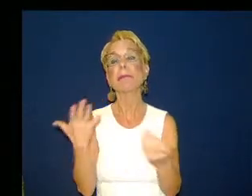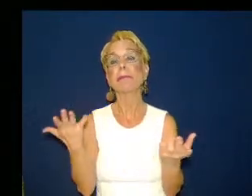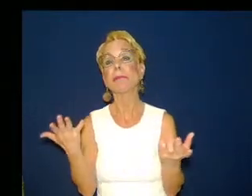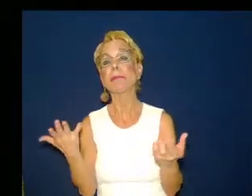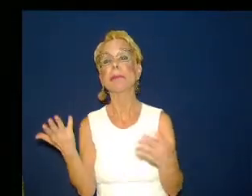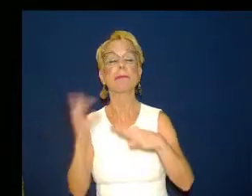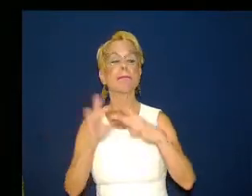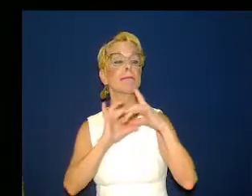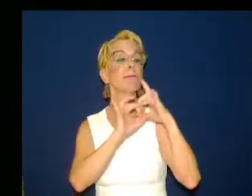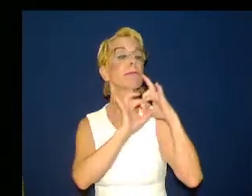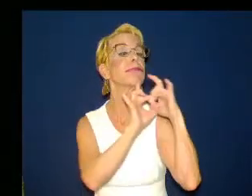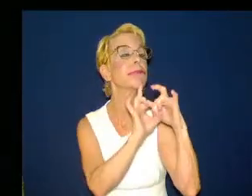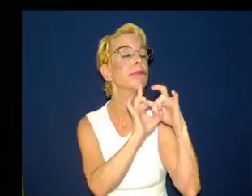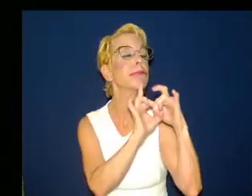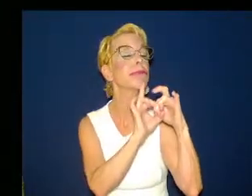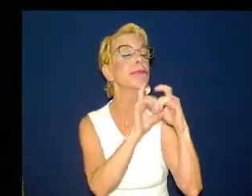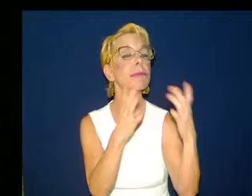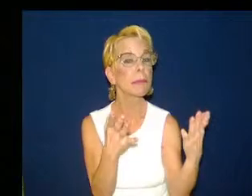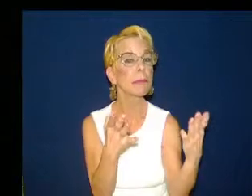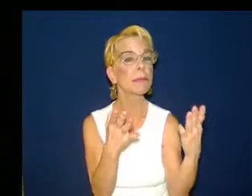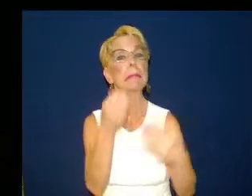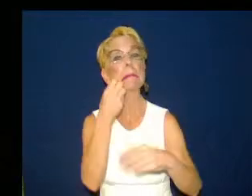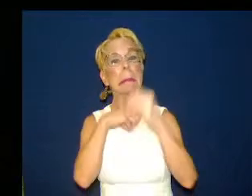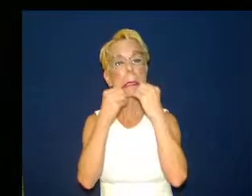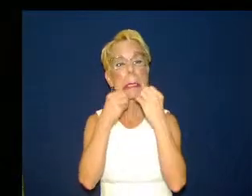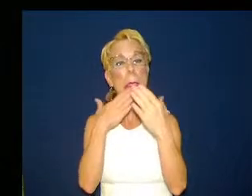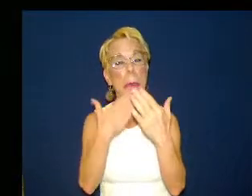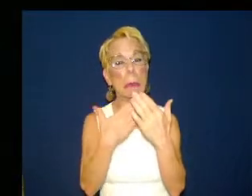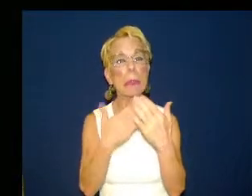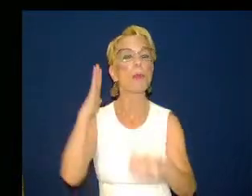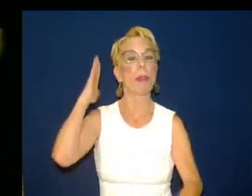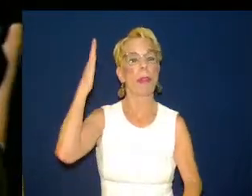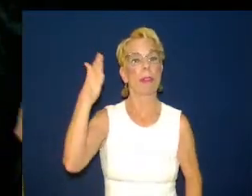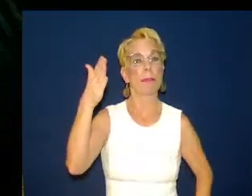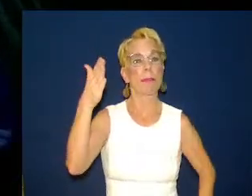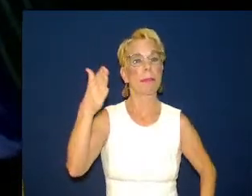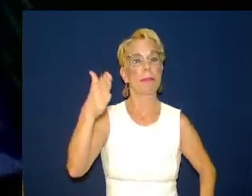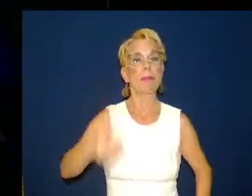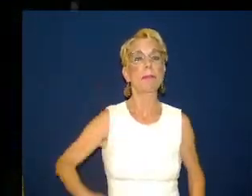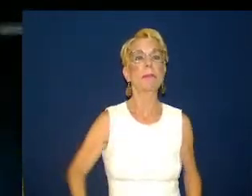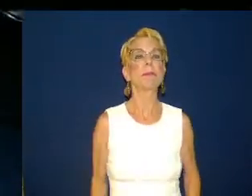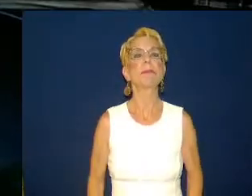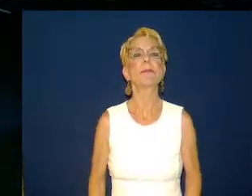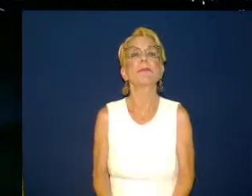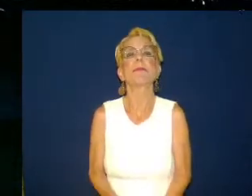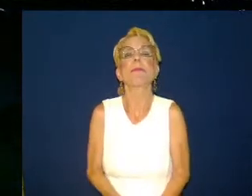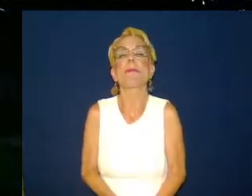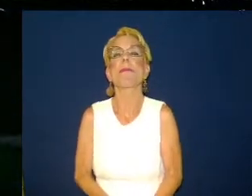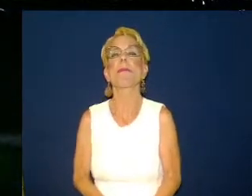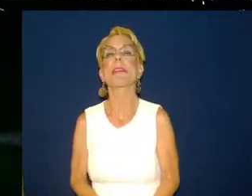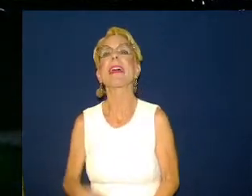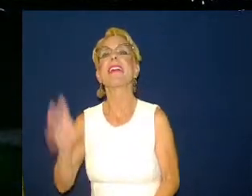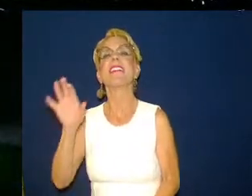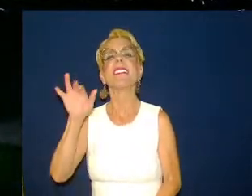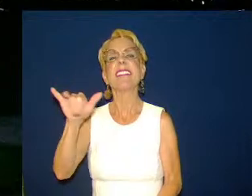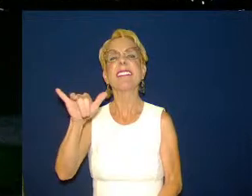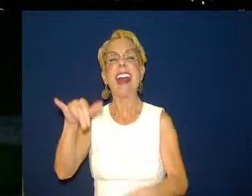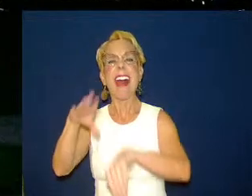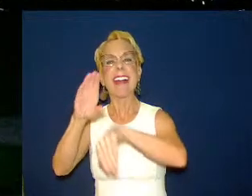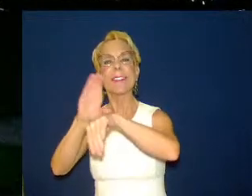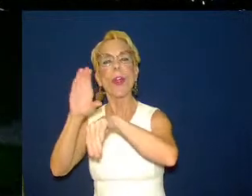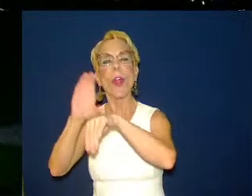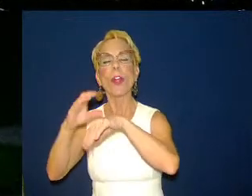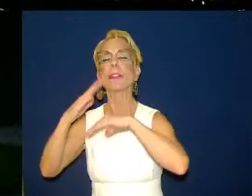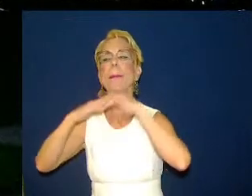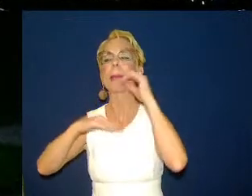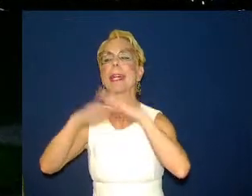land. And then the second point is this. This church of Philadelphia, they built on a solid foundation. We'll read verse 8